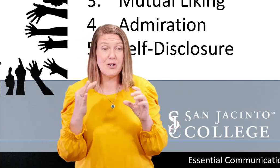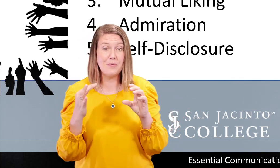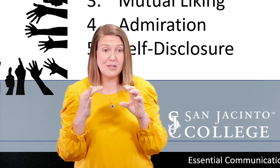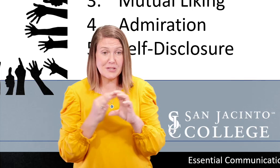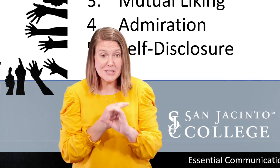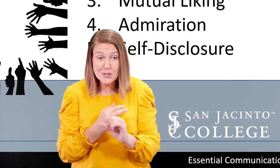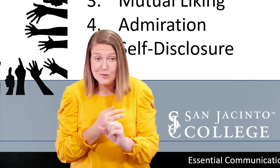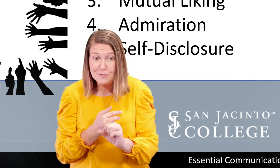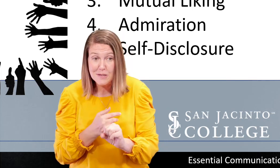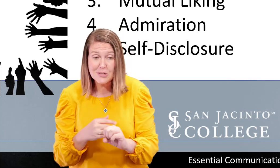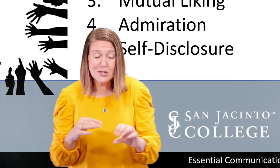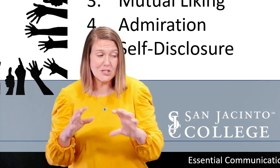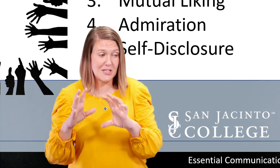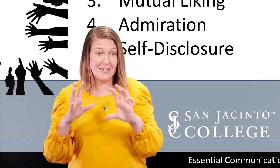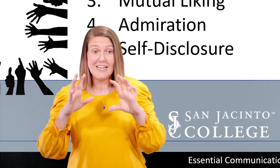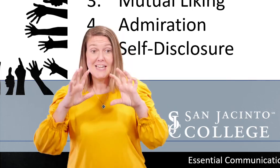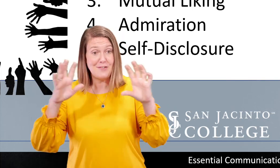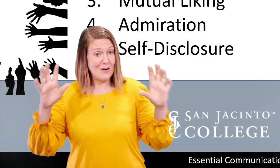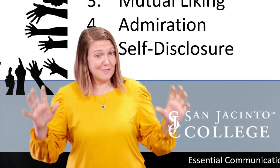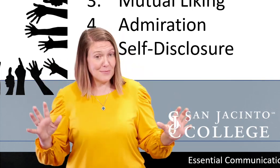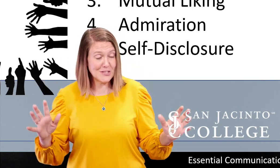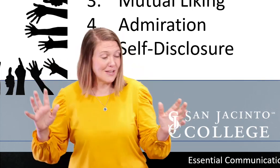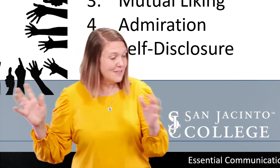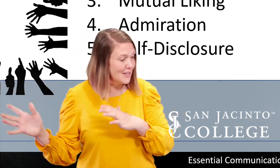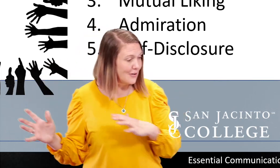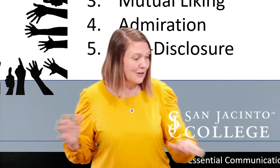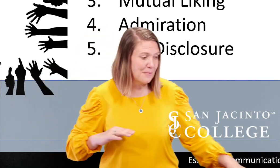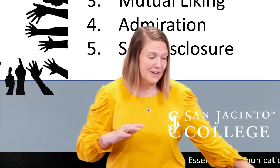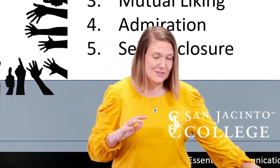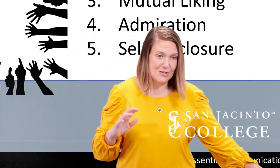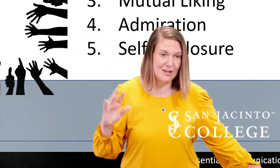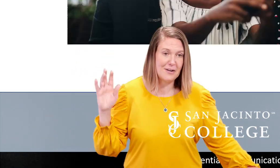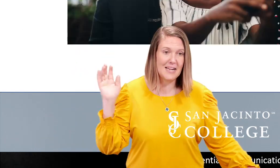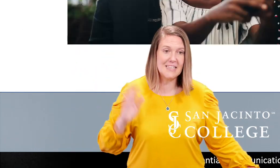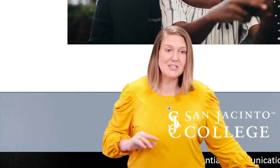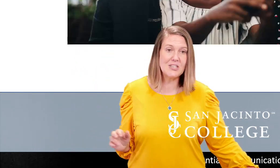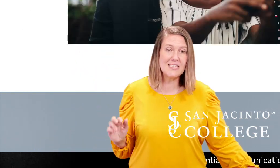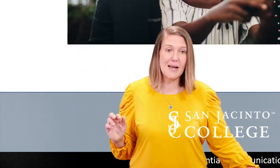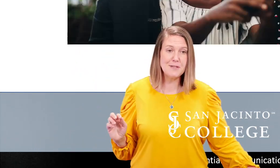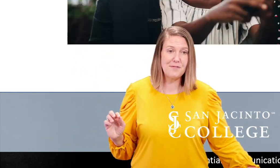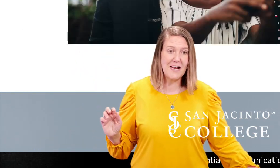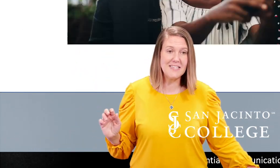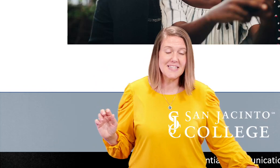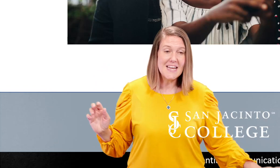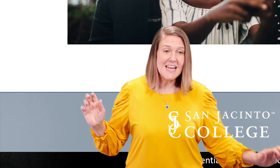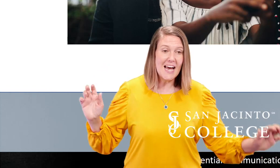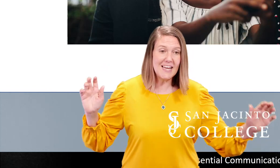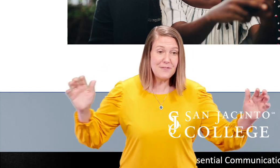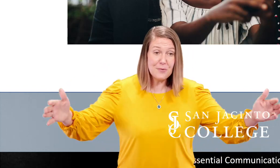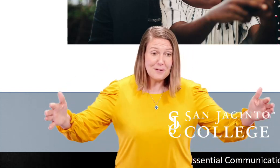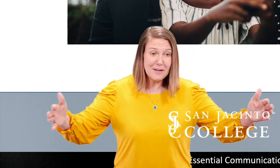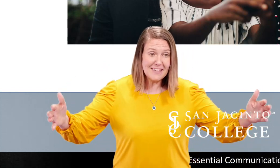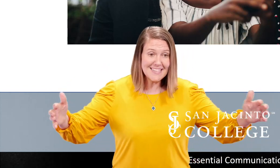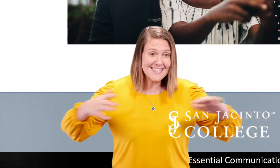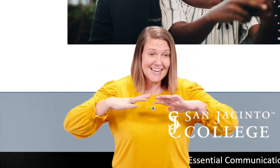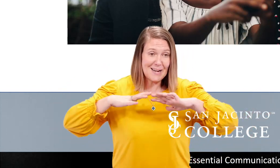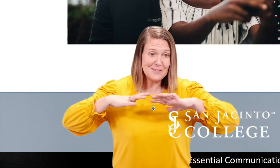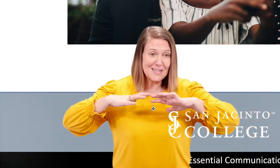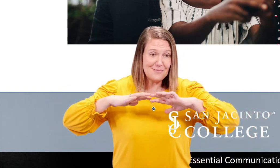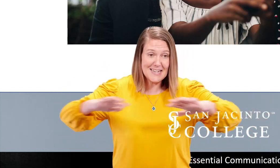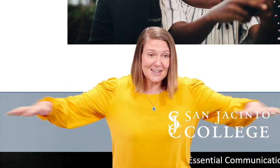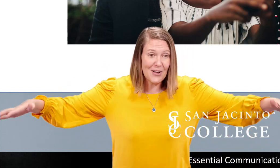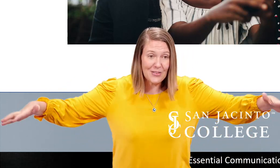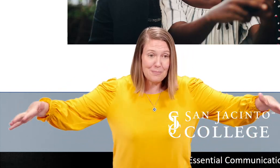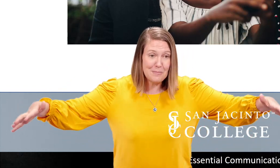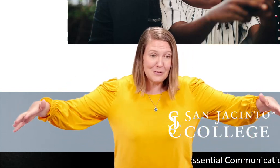Johari window. We looked at social penetration theory. If you haven't watched that video, go back to it. All right, let's look at types of friends. If you were in my class today, I